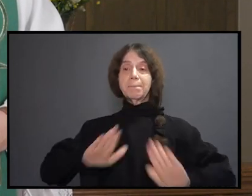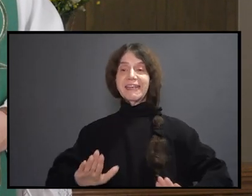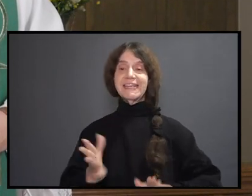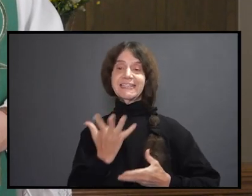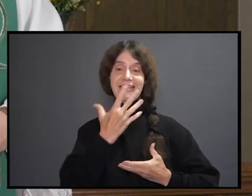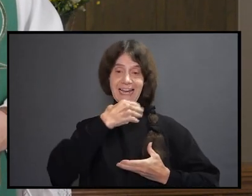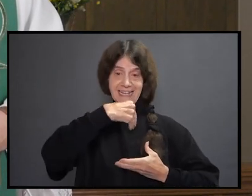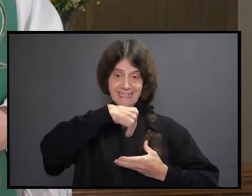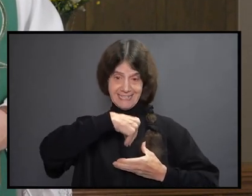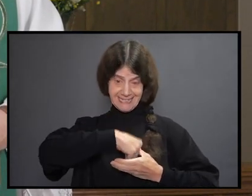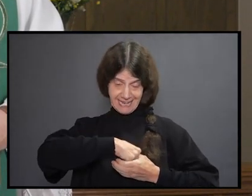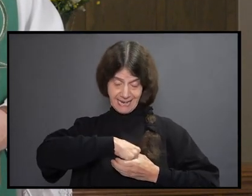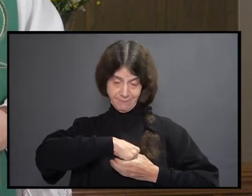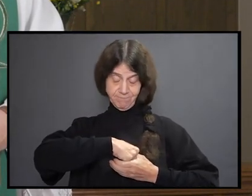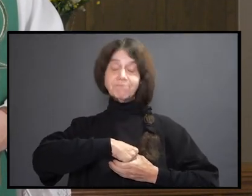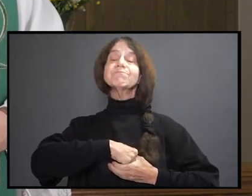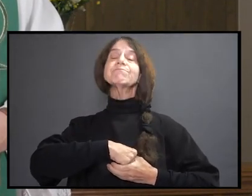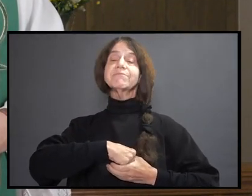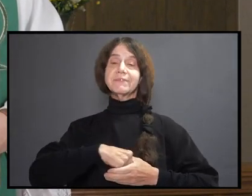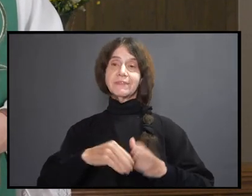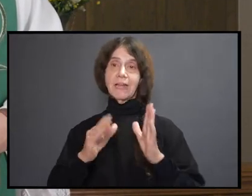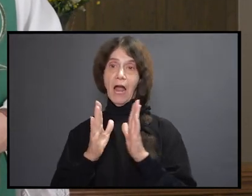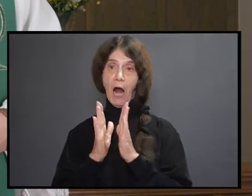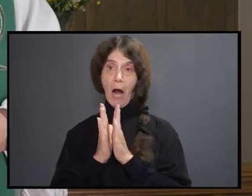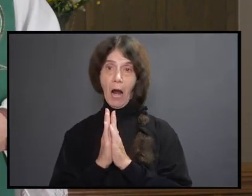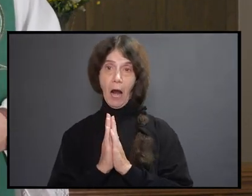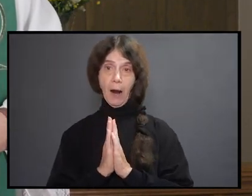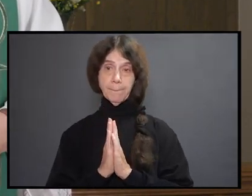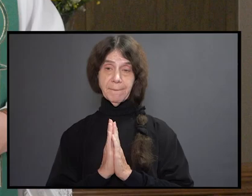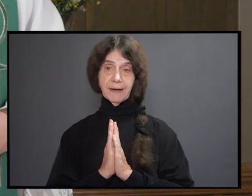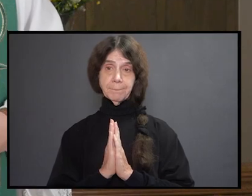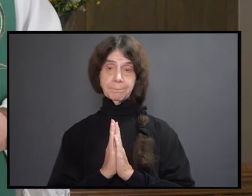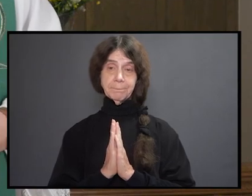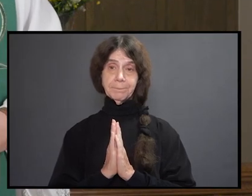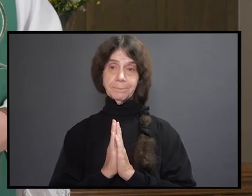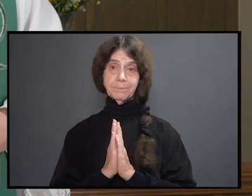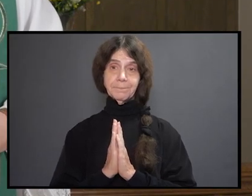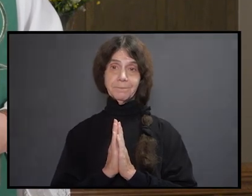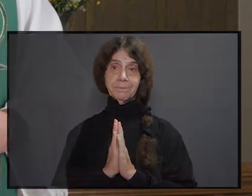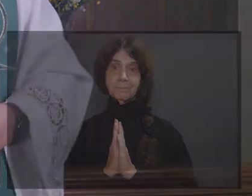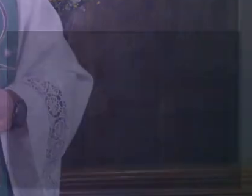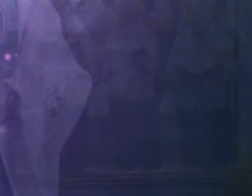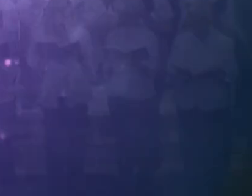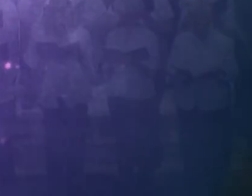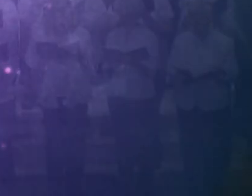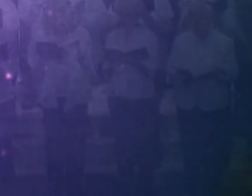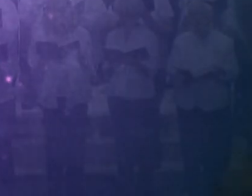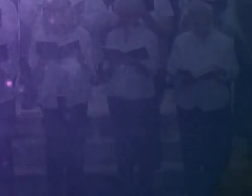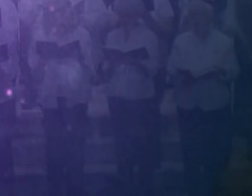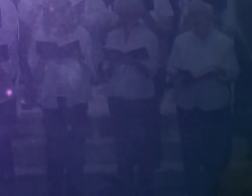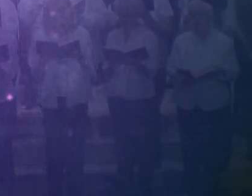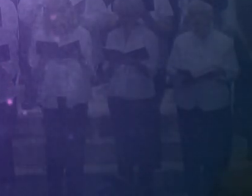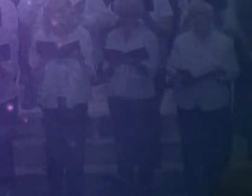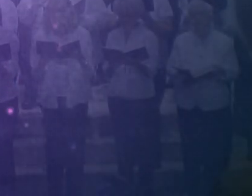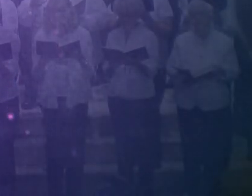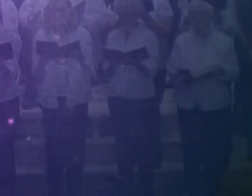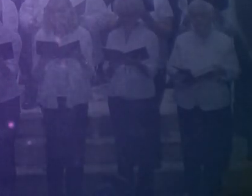you with his favor and give you peace. Amen.